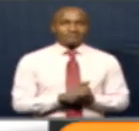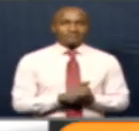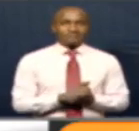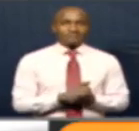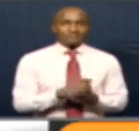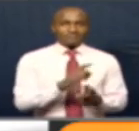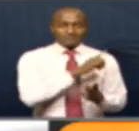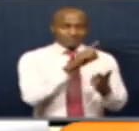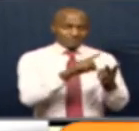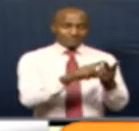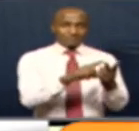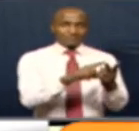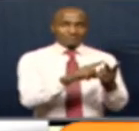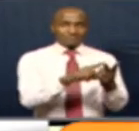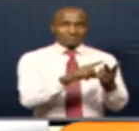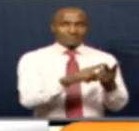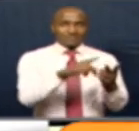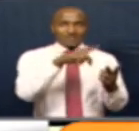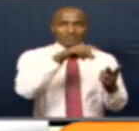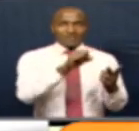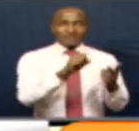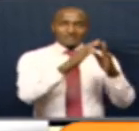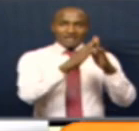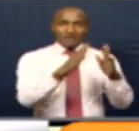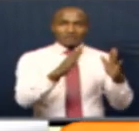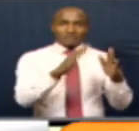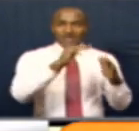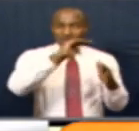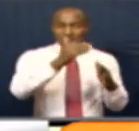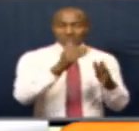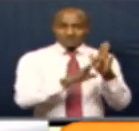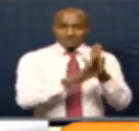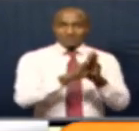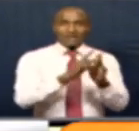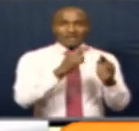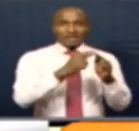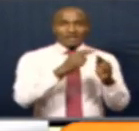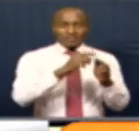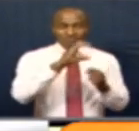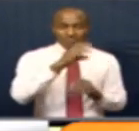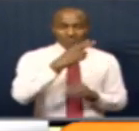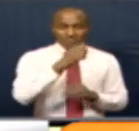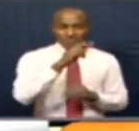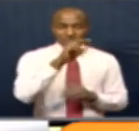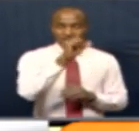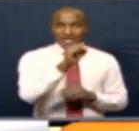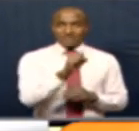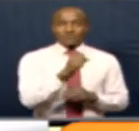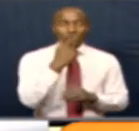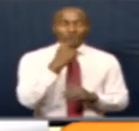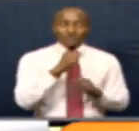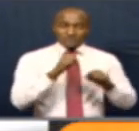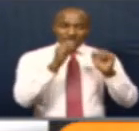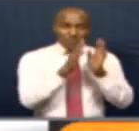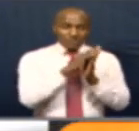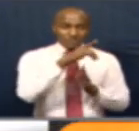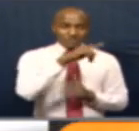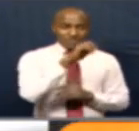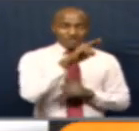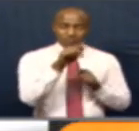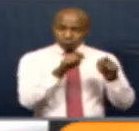next to him is the PS Housing and Urban Development, Charles Mora, who co-chairs alongside Peter the steering